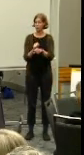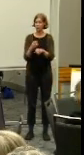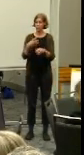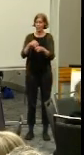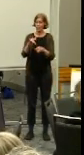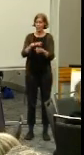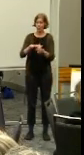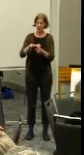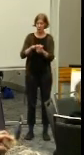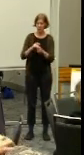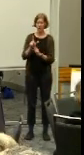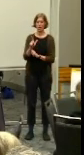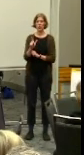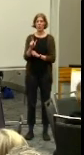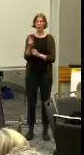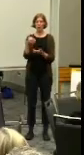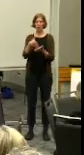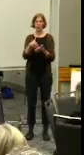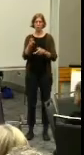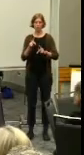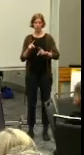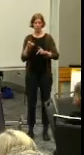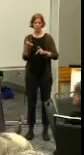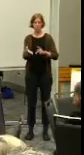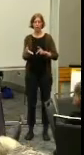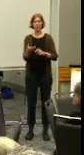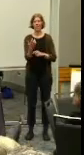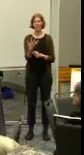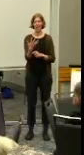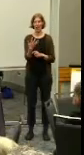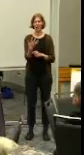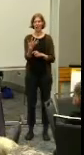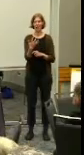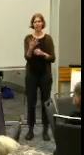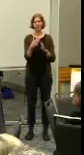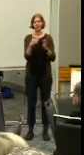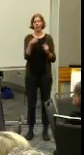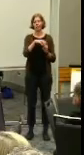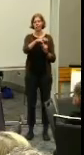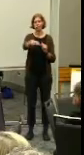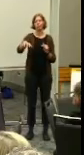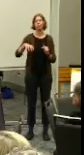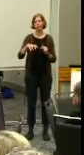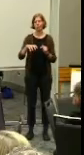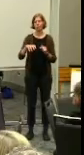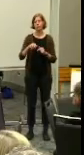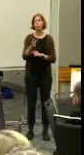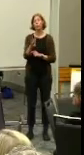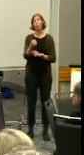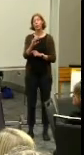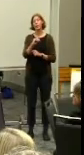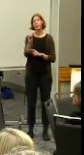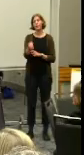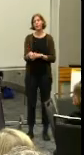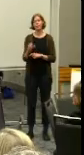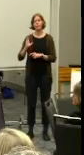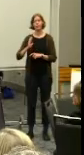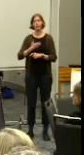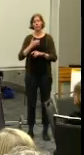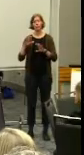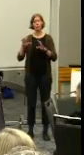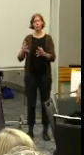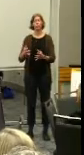about 21,000 folks, 5 neighbourhoods, and about 40% of our population are from global